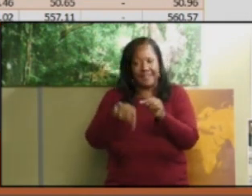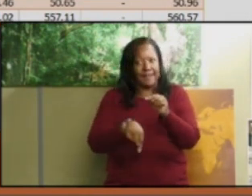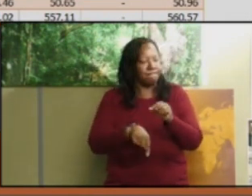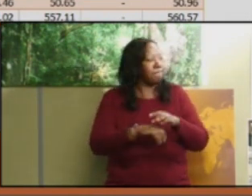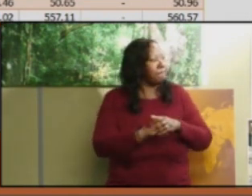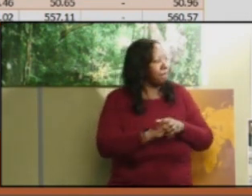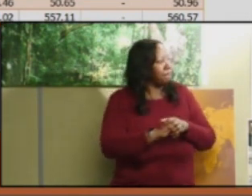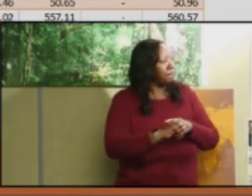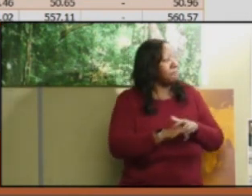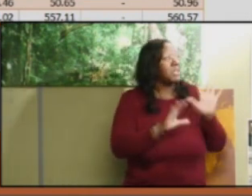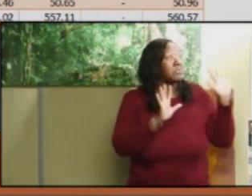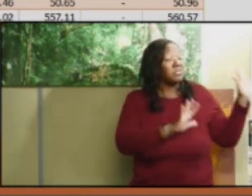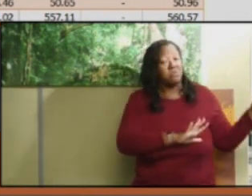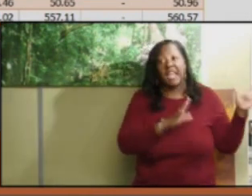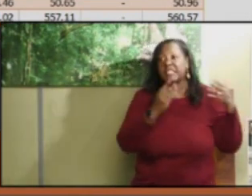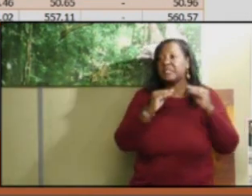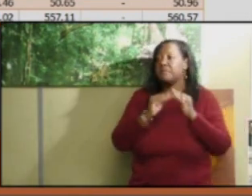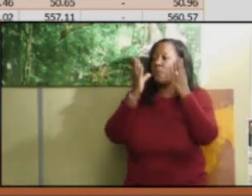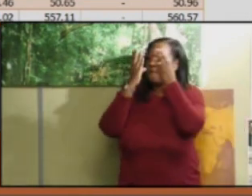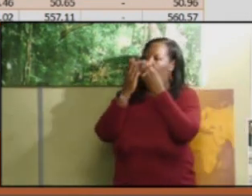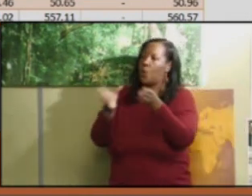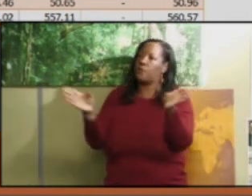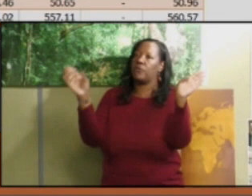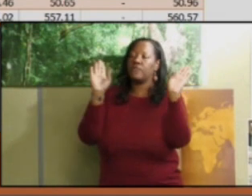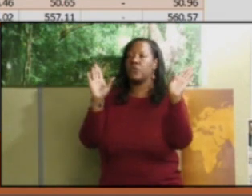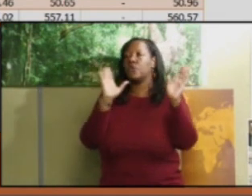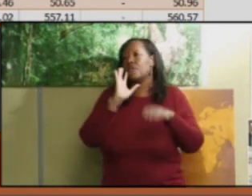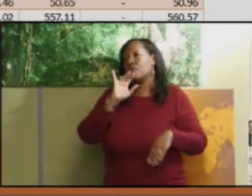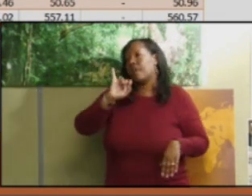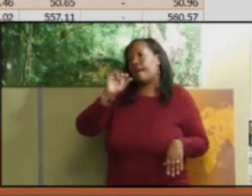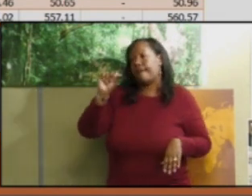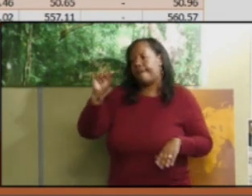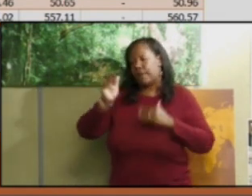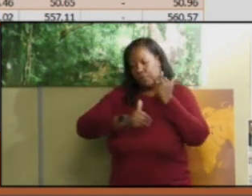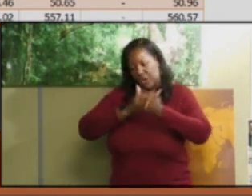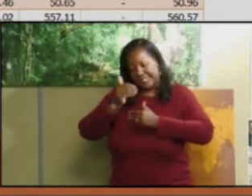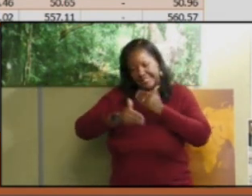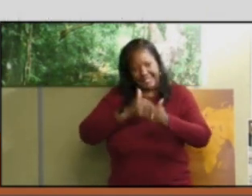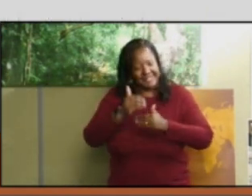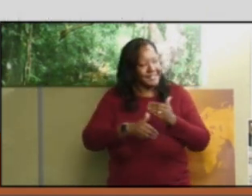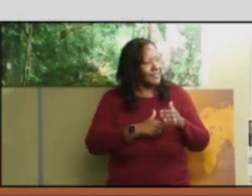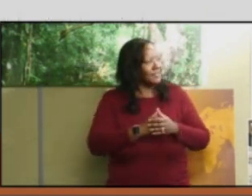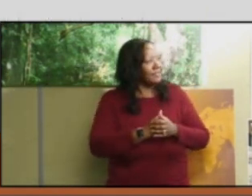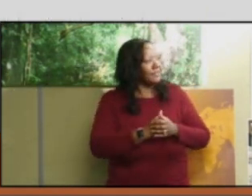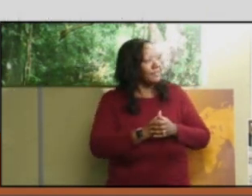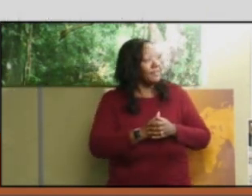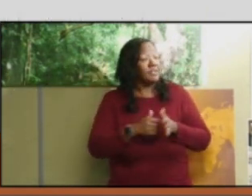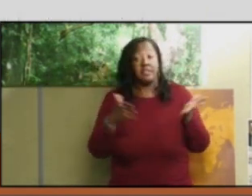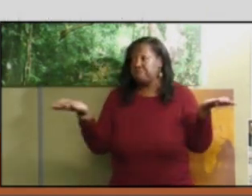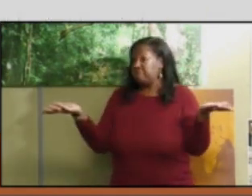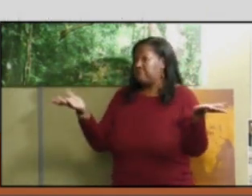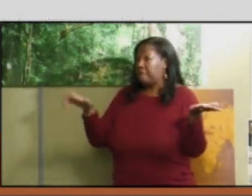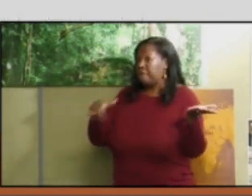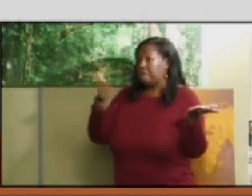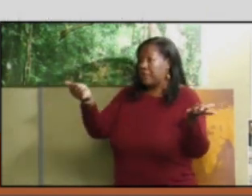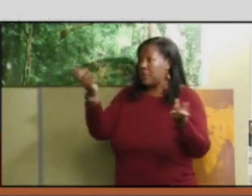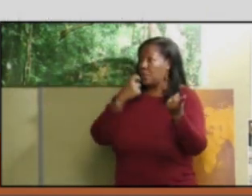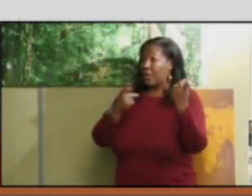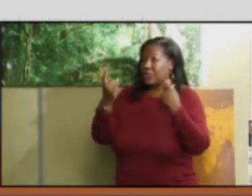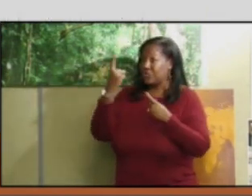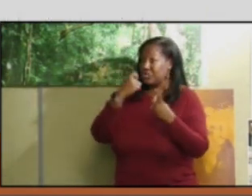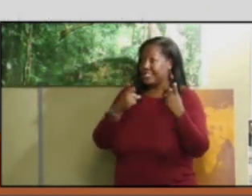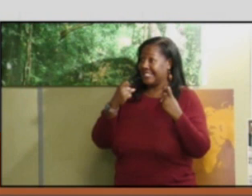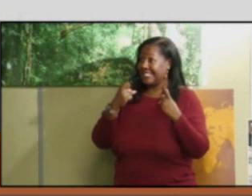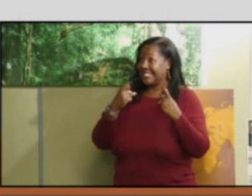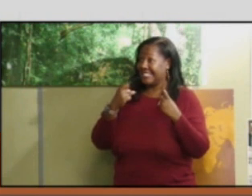that's pretty much just an overview of our IAA process. And if anyone has any questions about